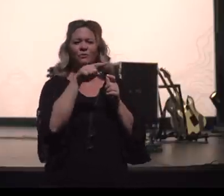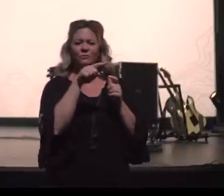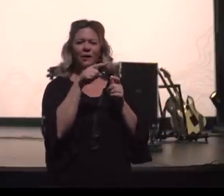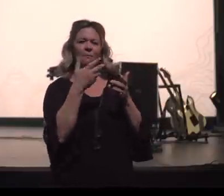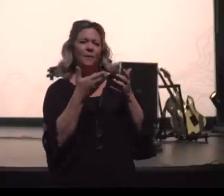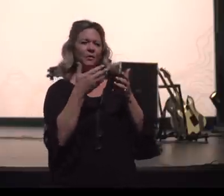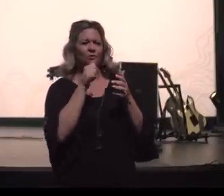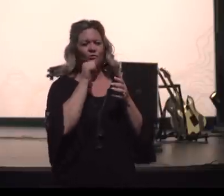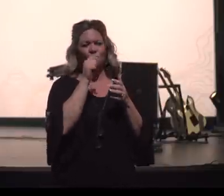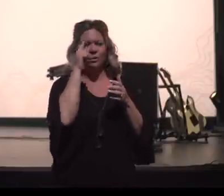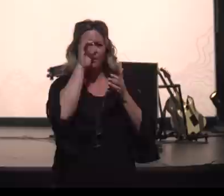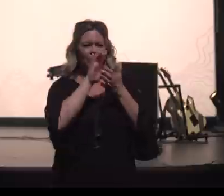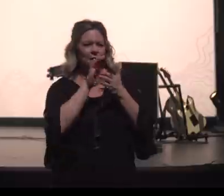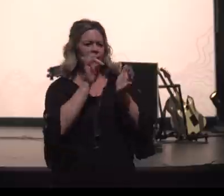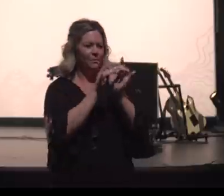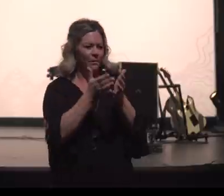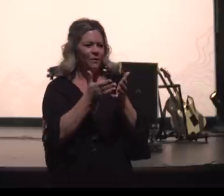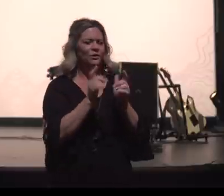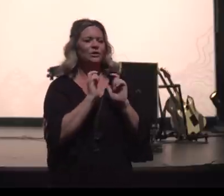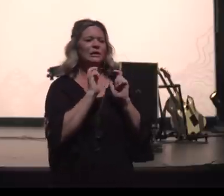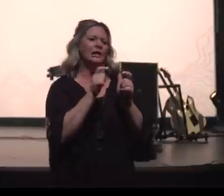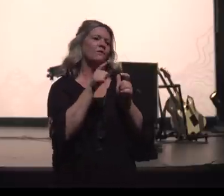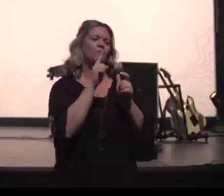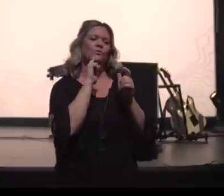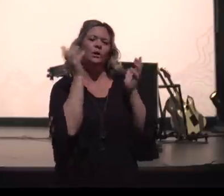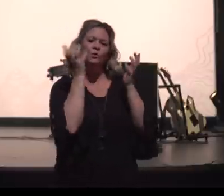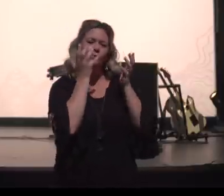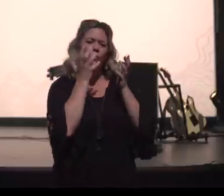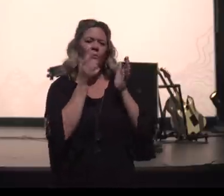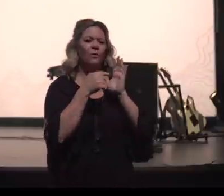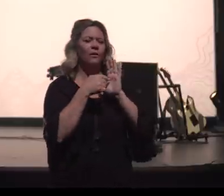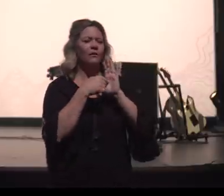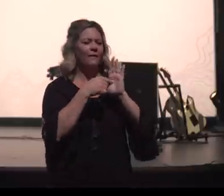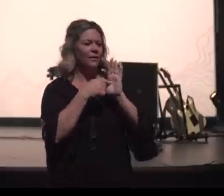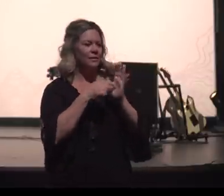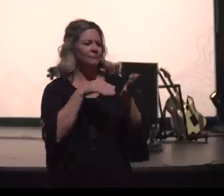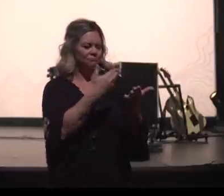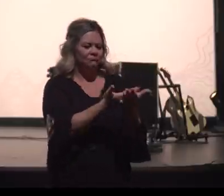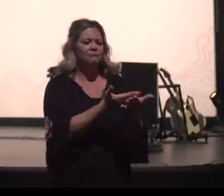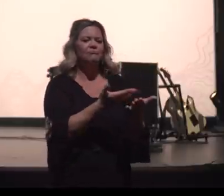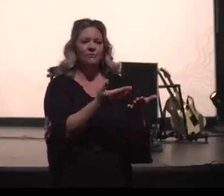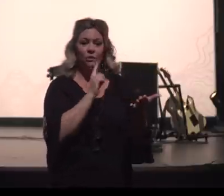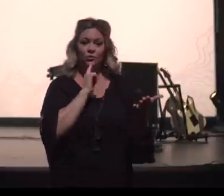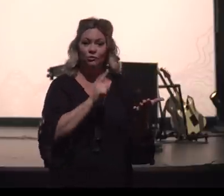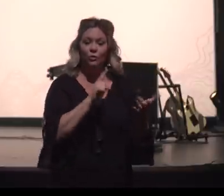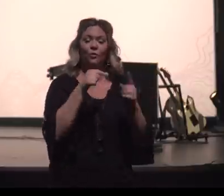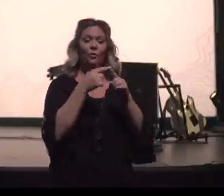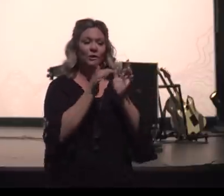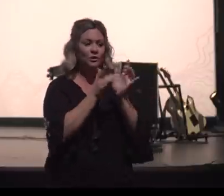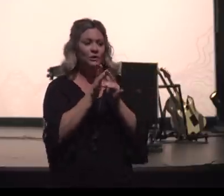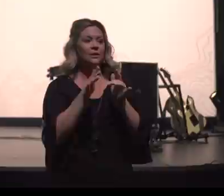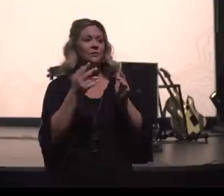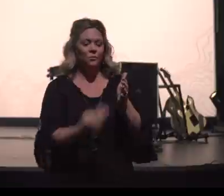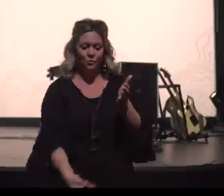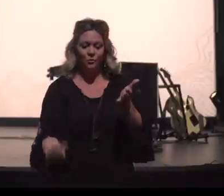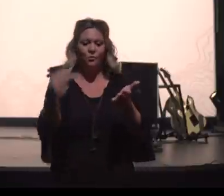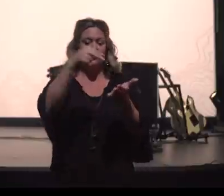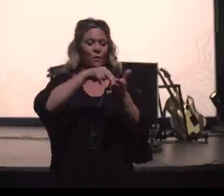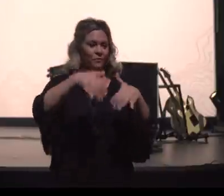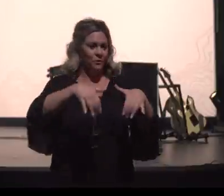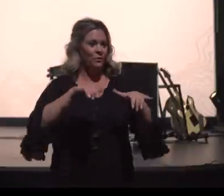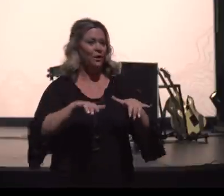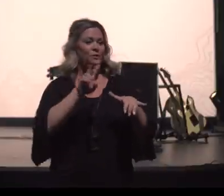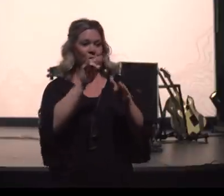been skeptical of the Bible, this should give you incredible evidence that it's actually true. When Jesus rose from the grave over 2,000 years ago,